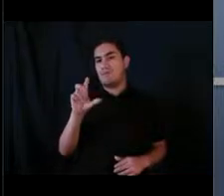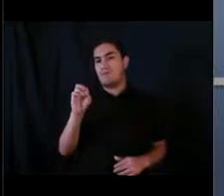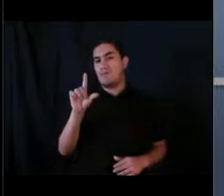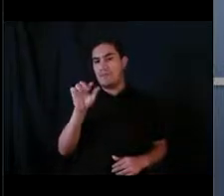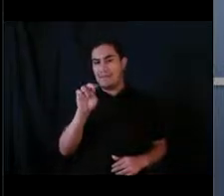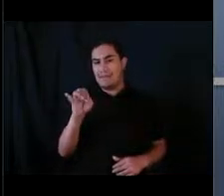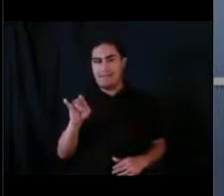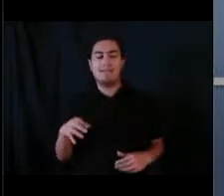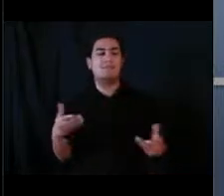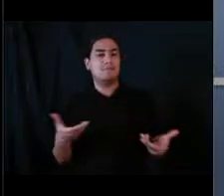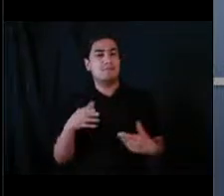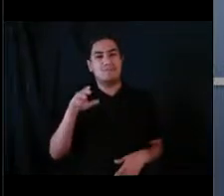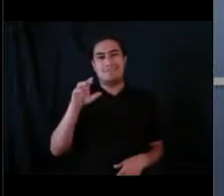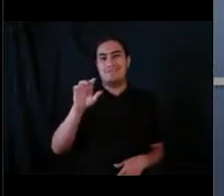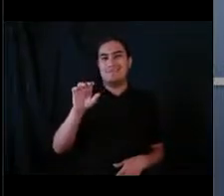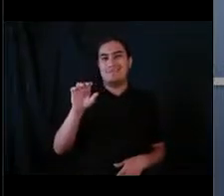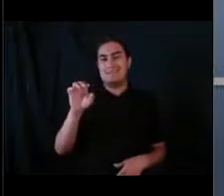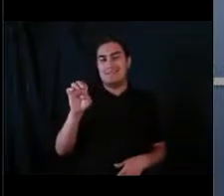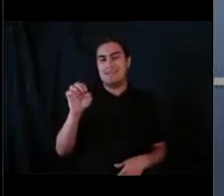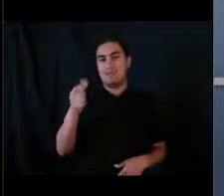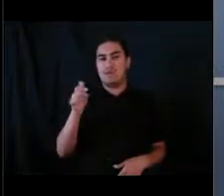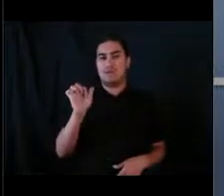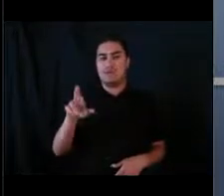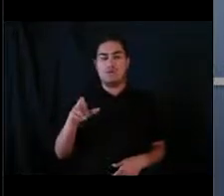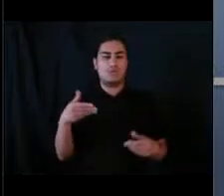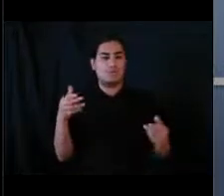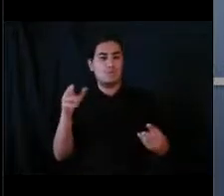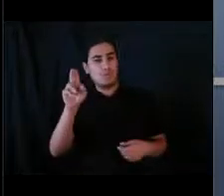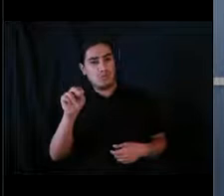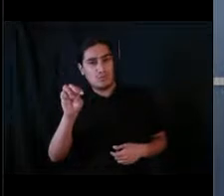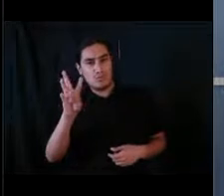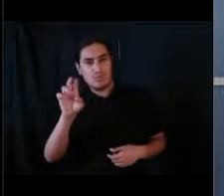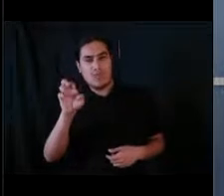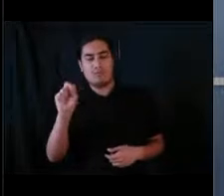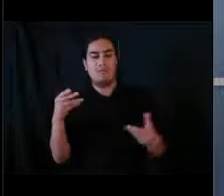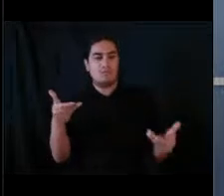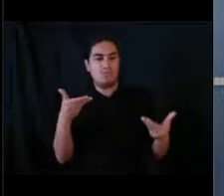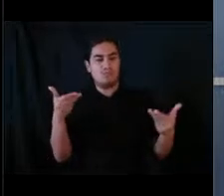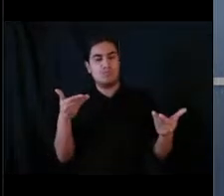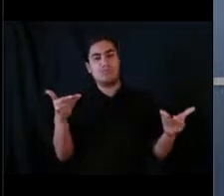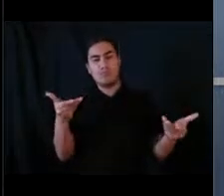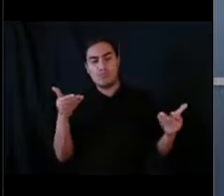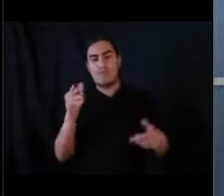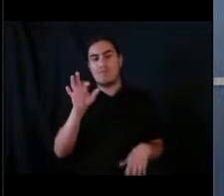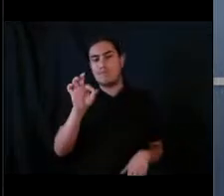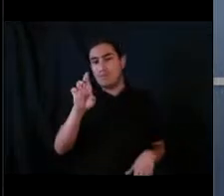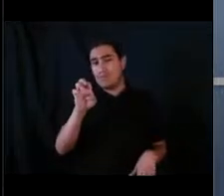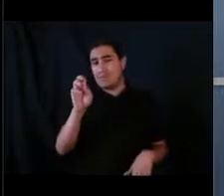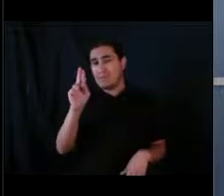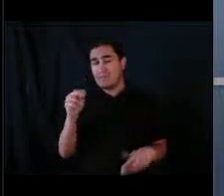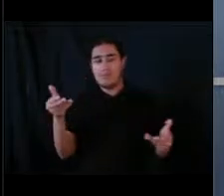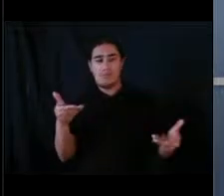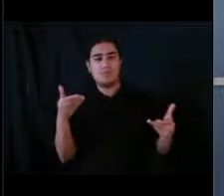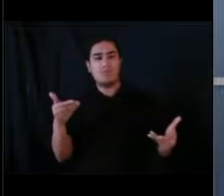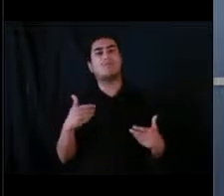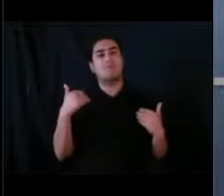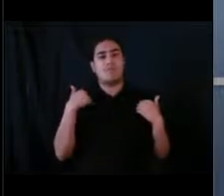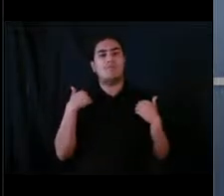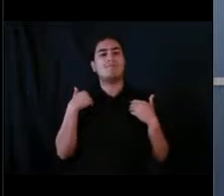chair eager here senator newman assembly member friedman madam chair we have a